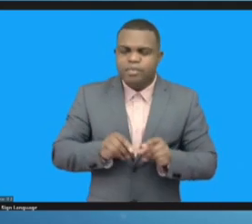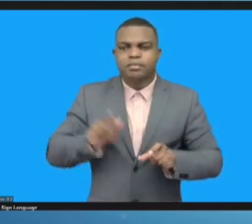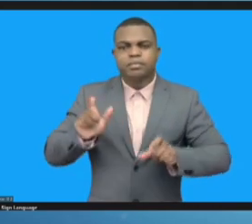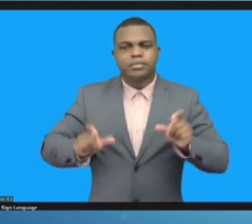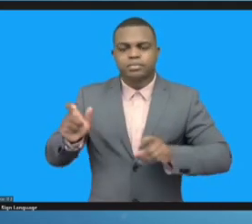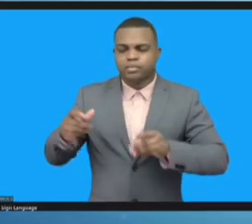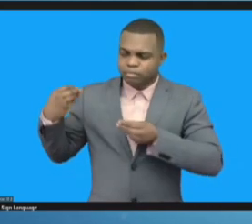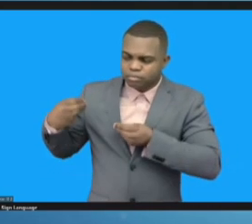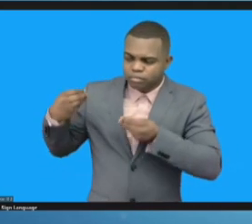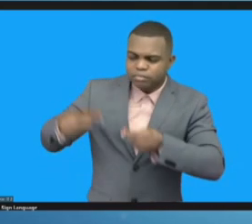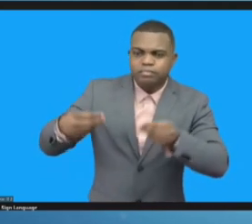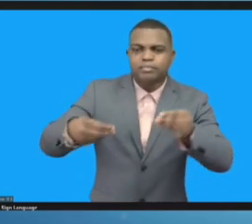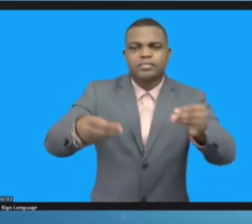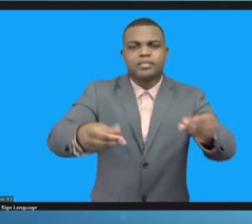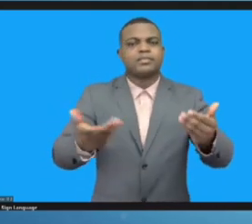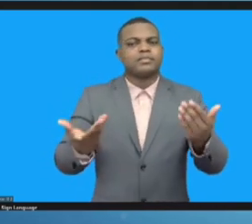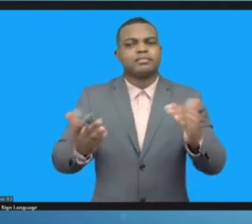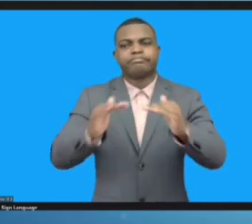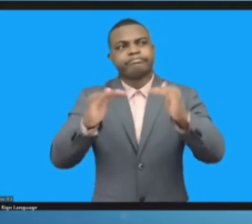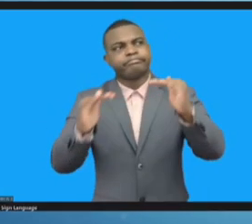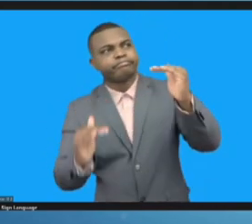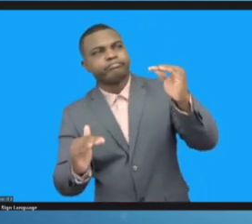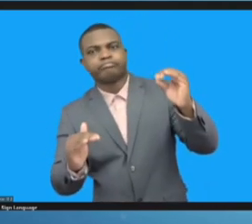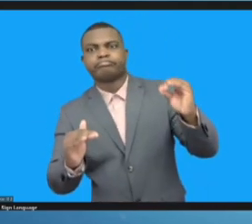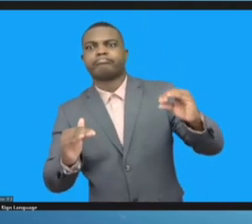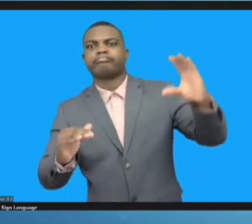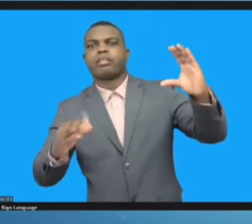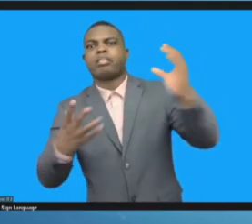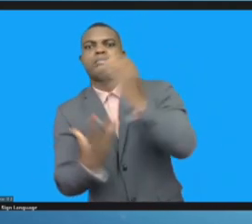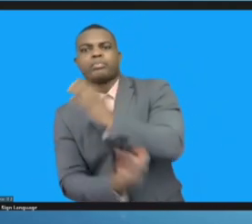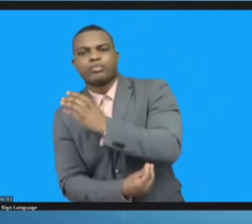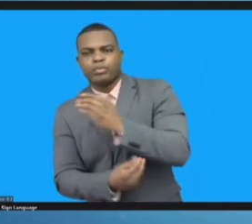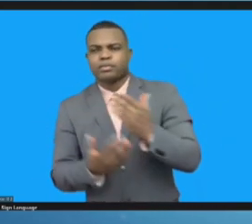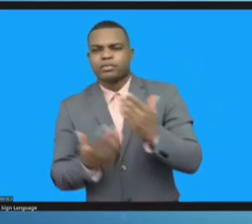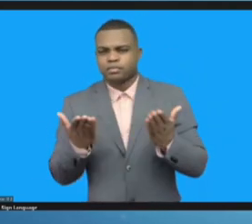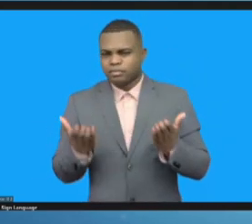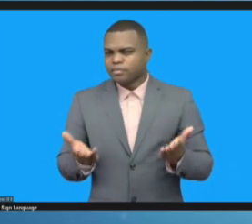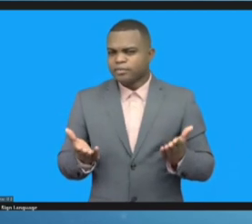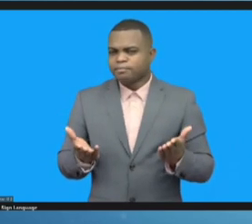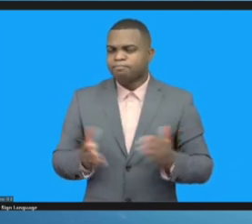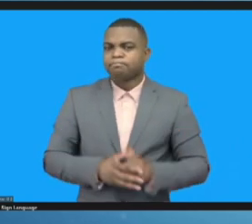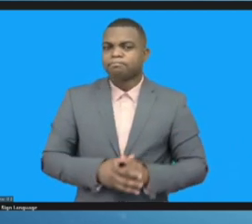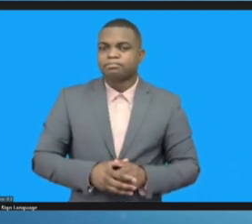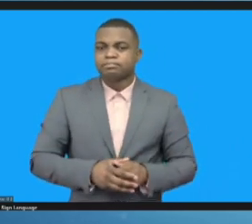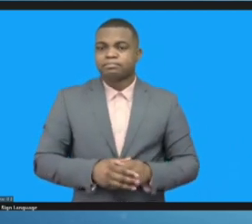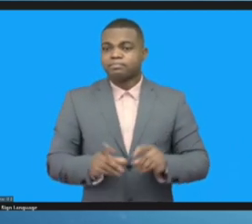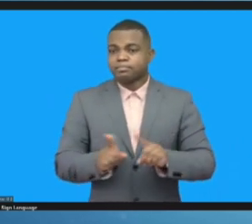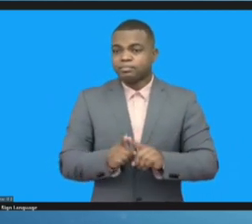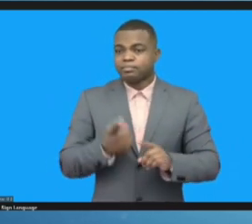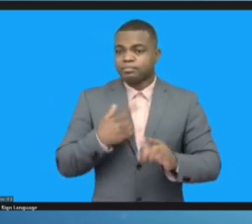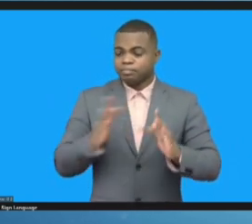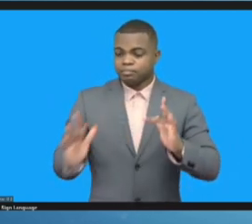news, impacting how we live, how we work, and how we interact with each